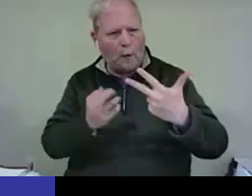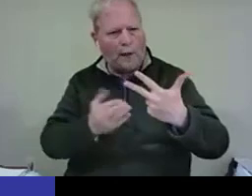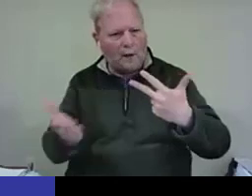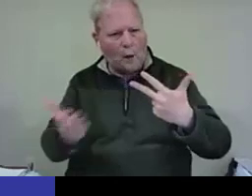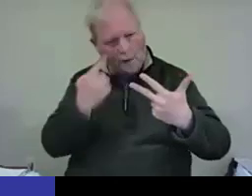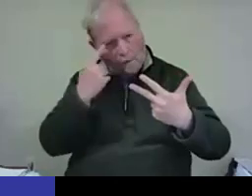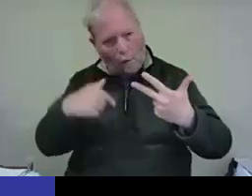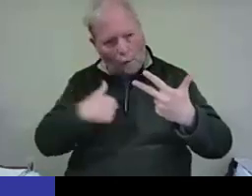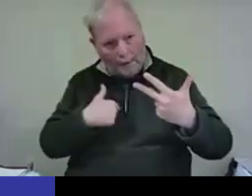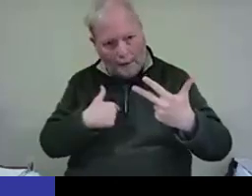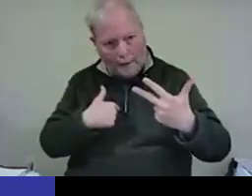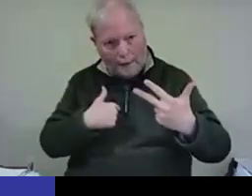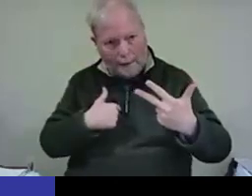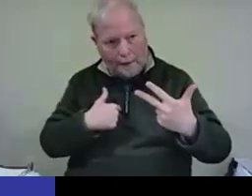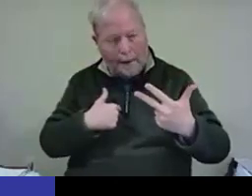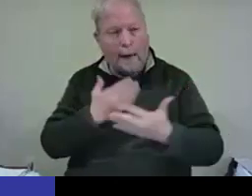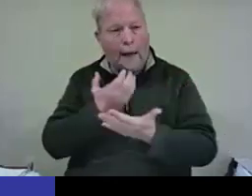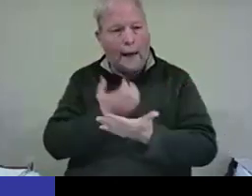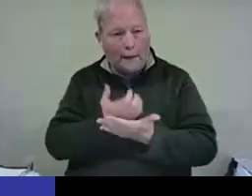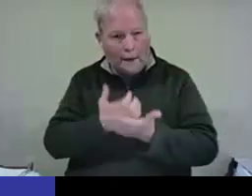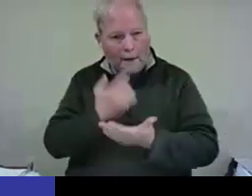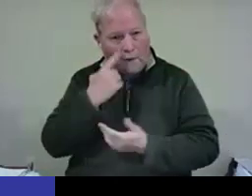anyway. Evidence for ESSA,